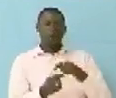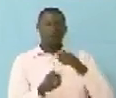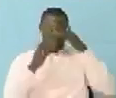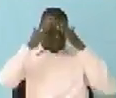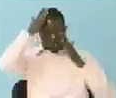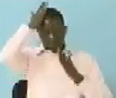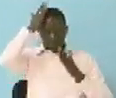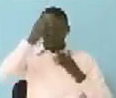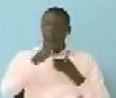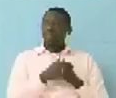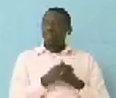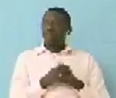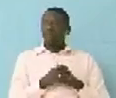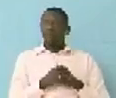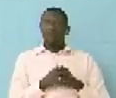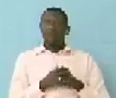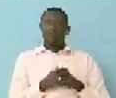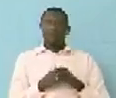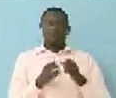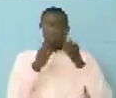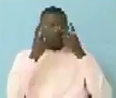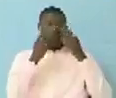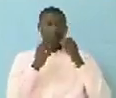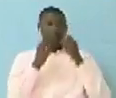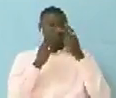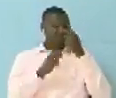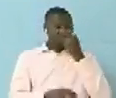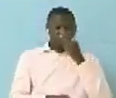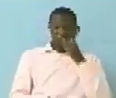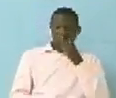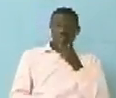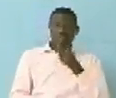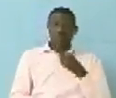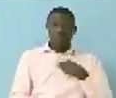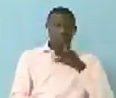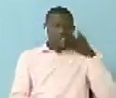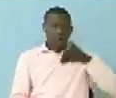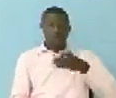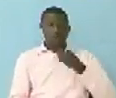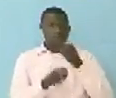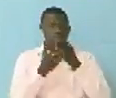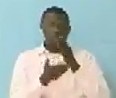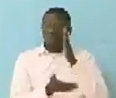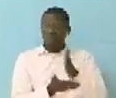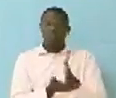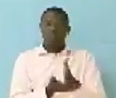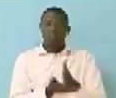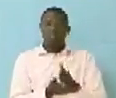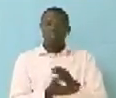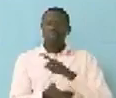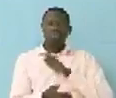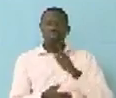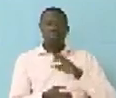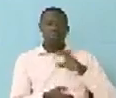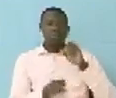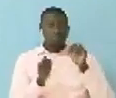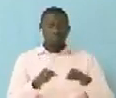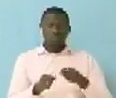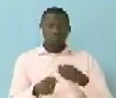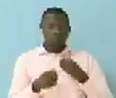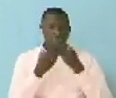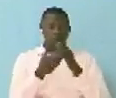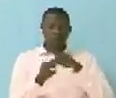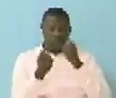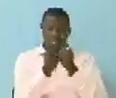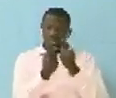It sounds funny to you, but we are here to tell the truth. So I cannot exaggerate on things that I'm not sure.